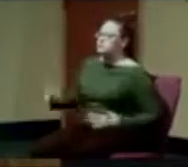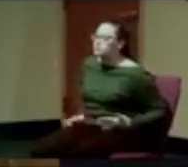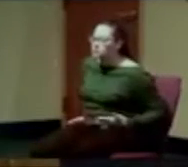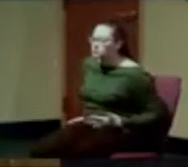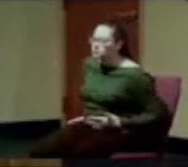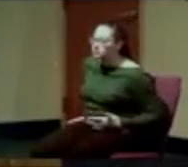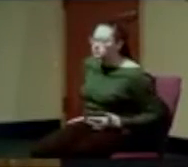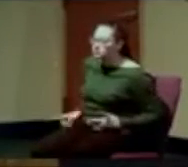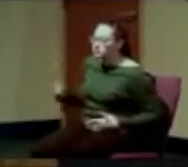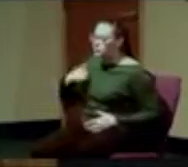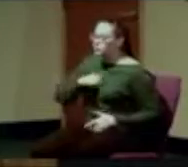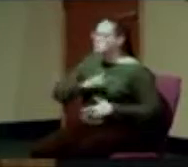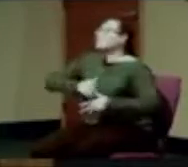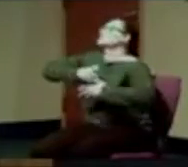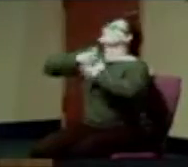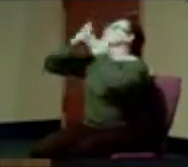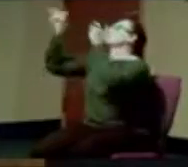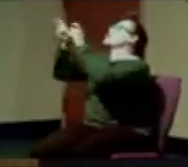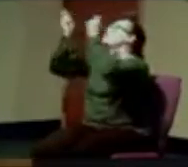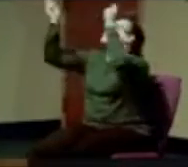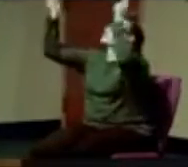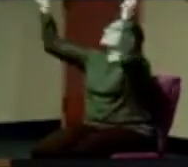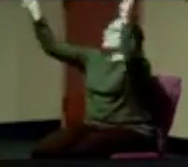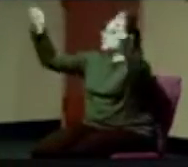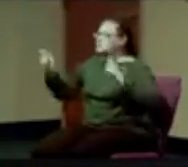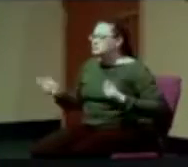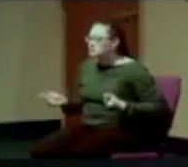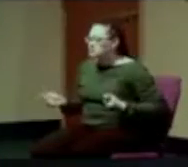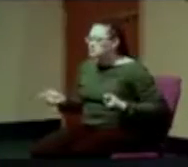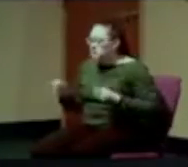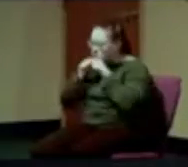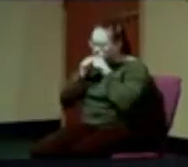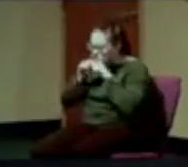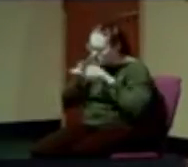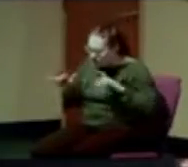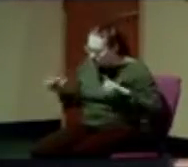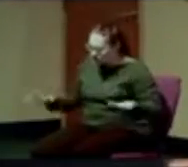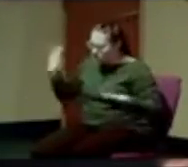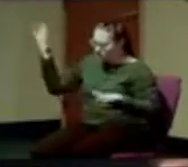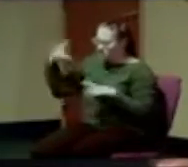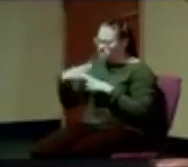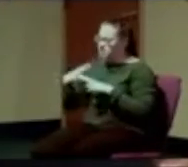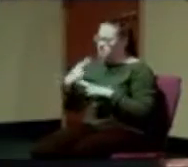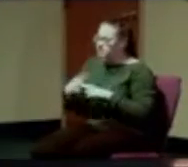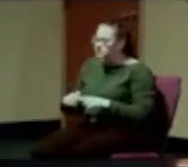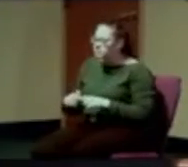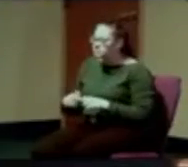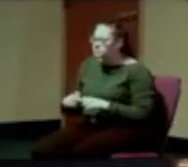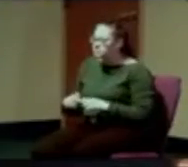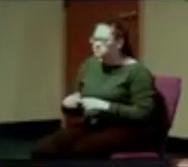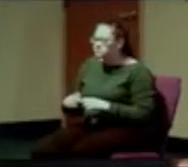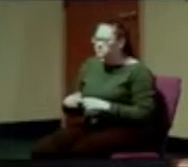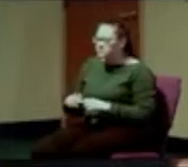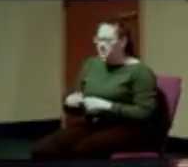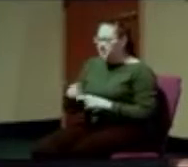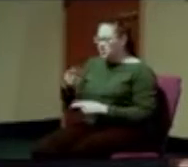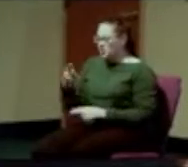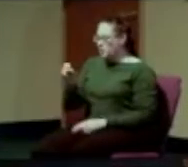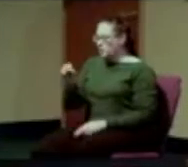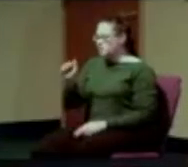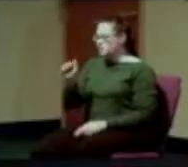shout, Hosanna. Blessed is he who comes in the name of the Lord. Hosanna is just, it's almost an undefinable